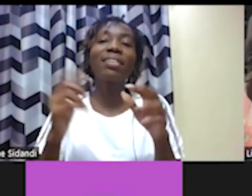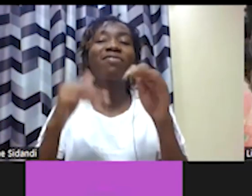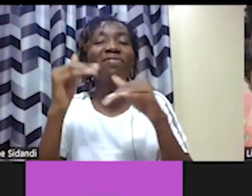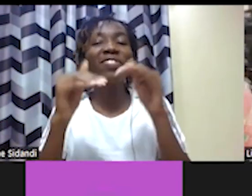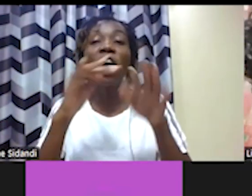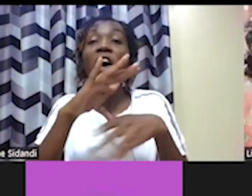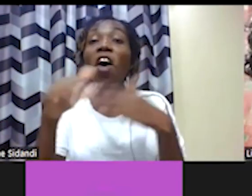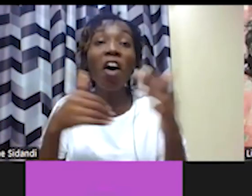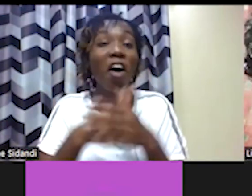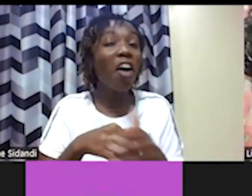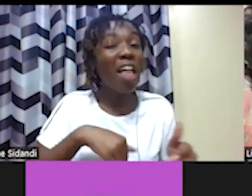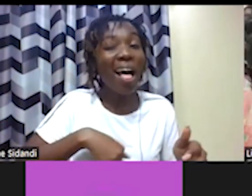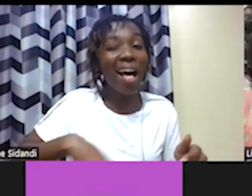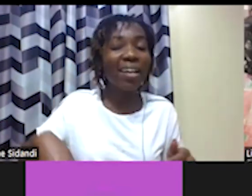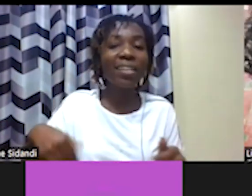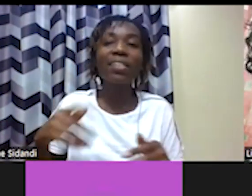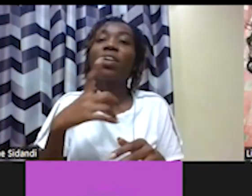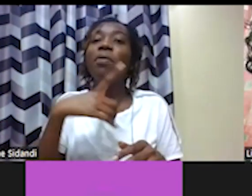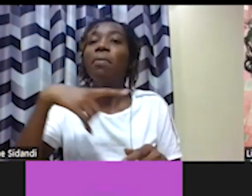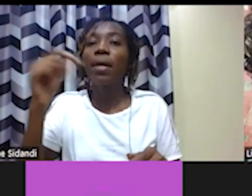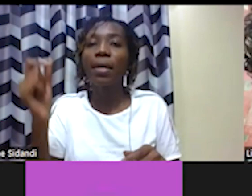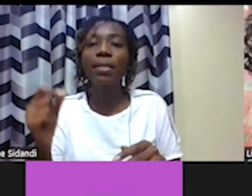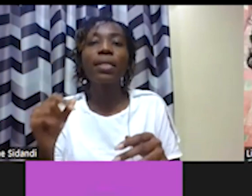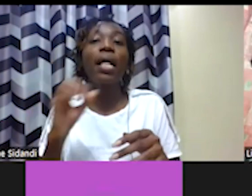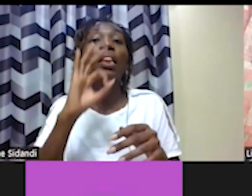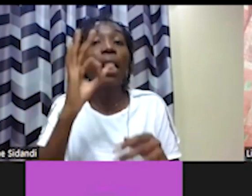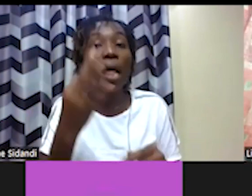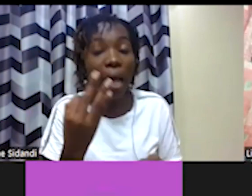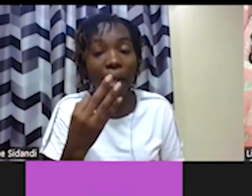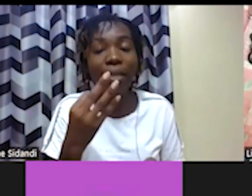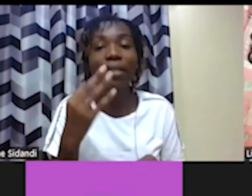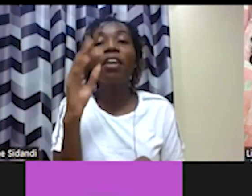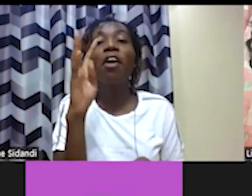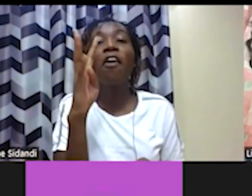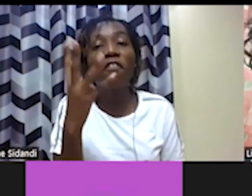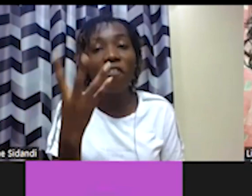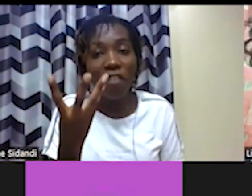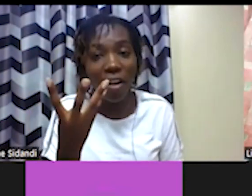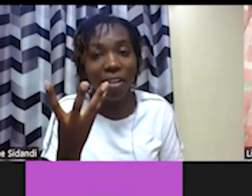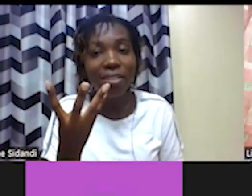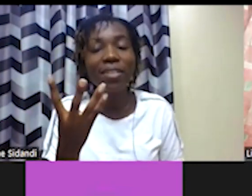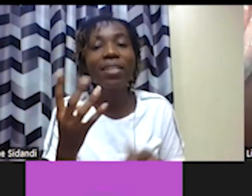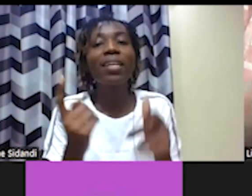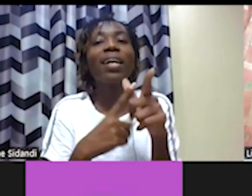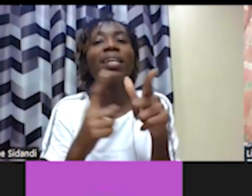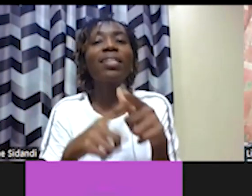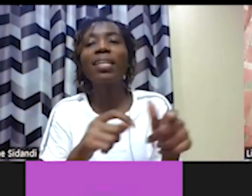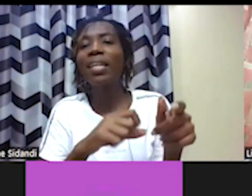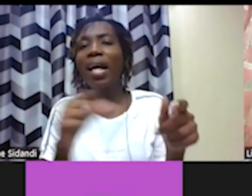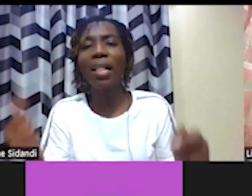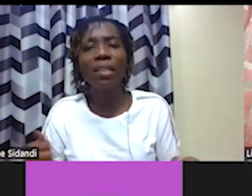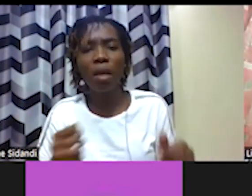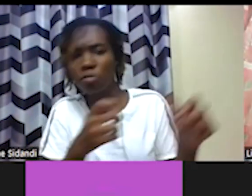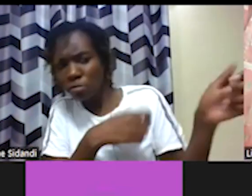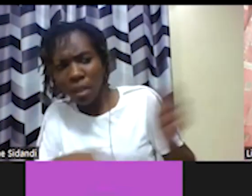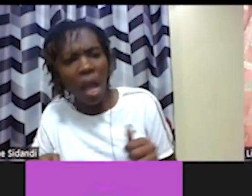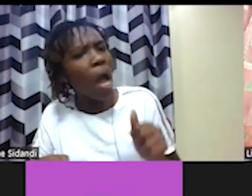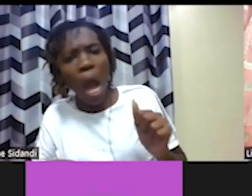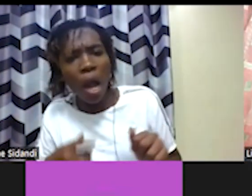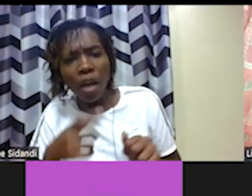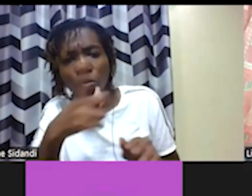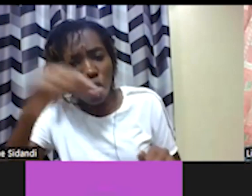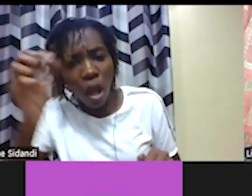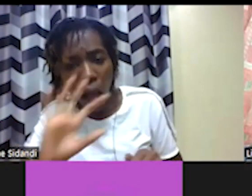hungry. They went. The third one. When the fourth monkey tried to go, the others pulled it down. Don't go